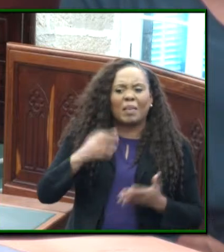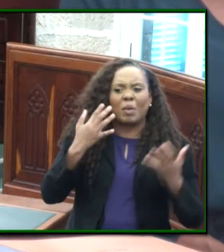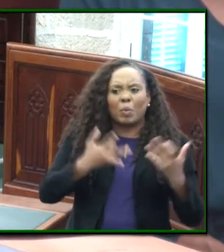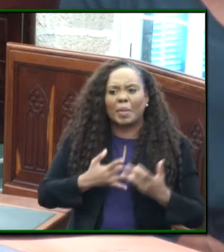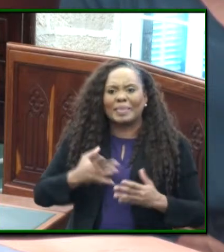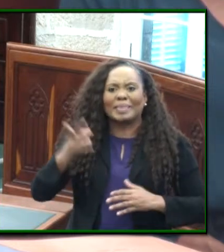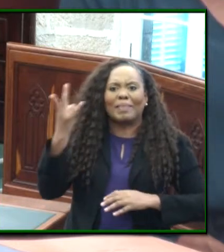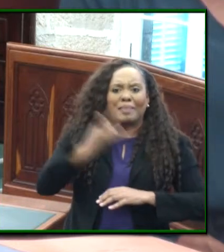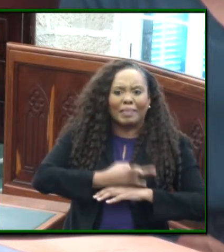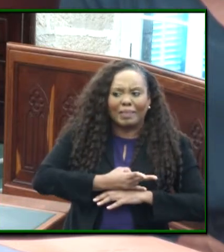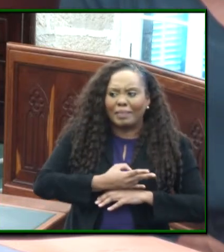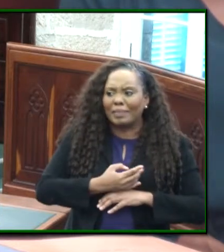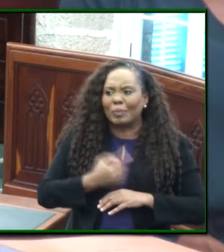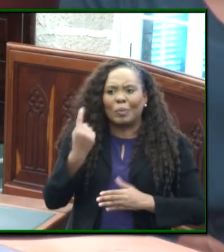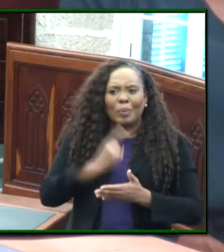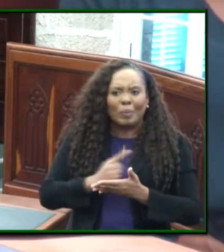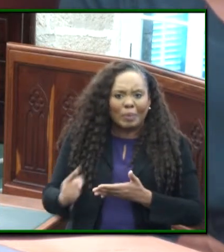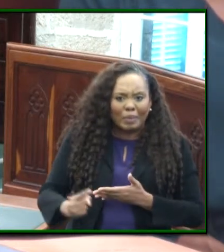that document.